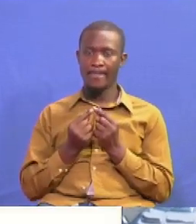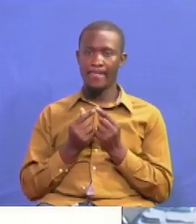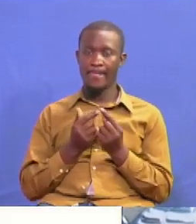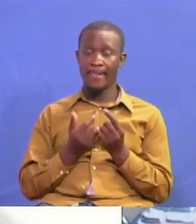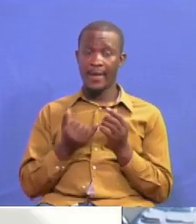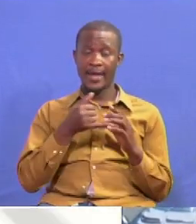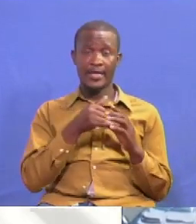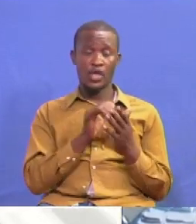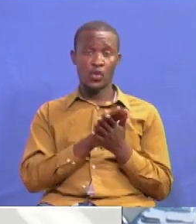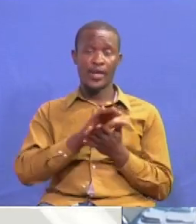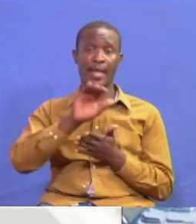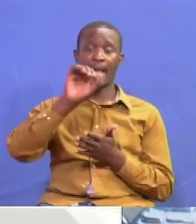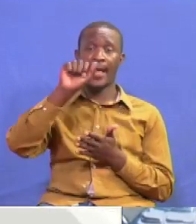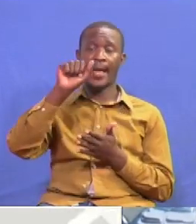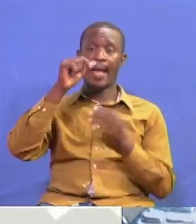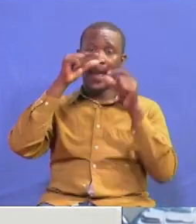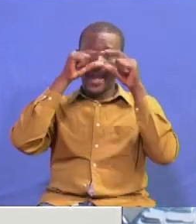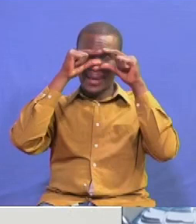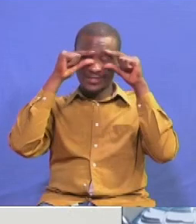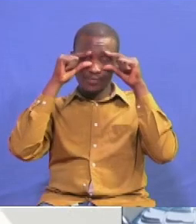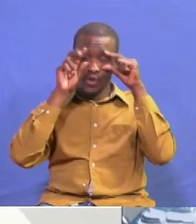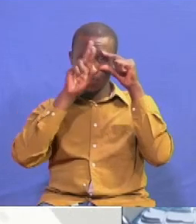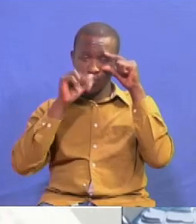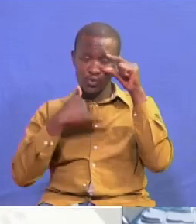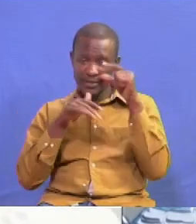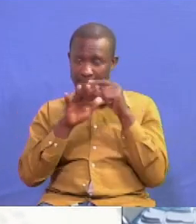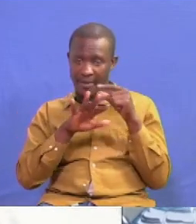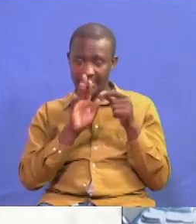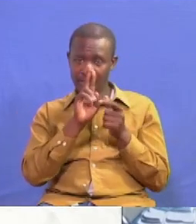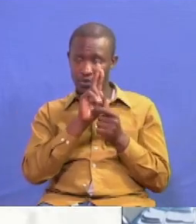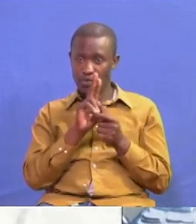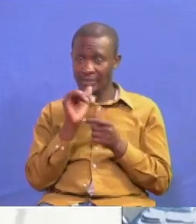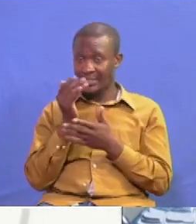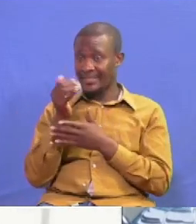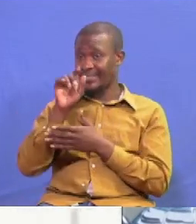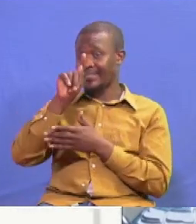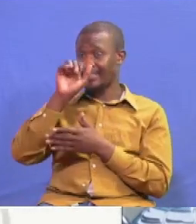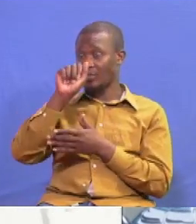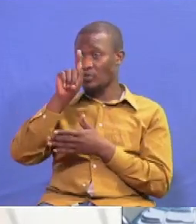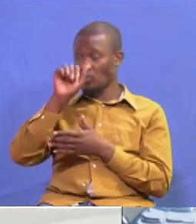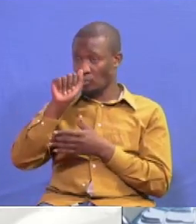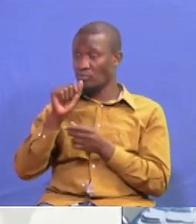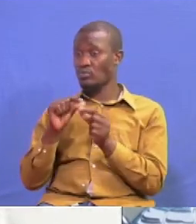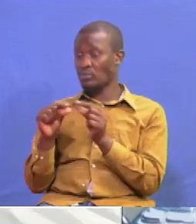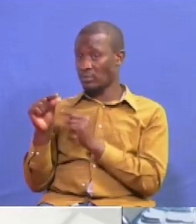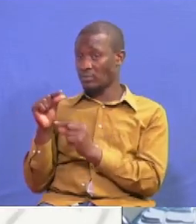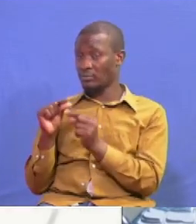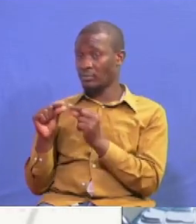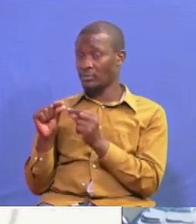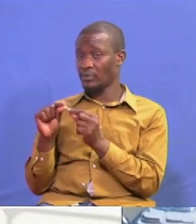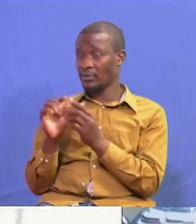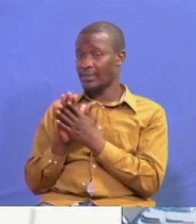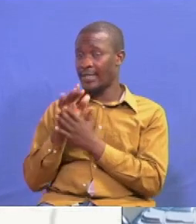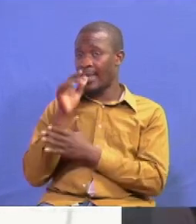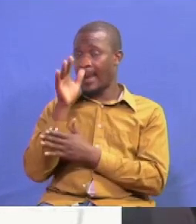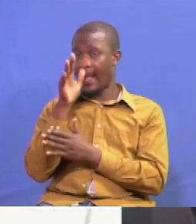including Al-Shabaab and others, are using social media platforms, including TikTok, to generate